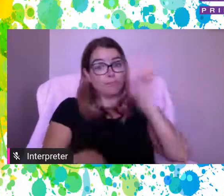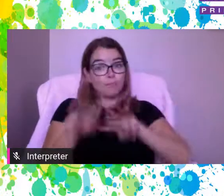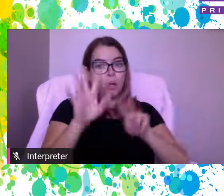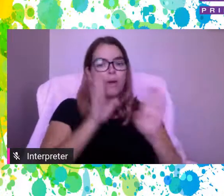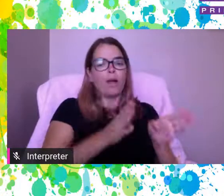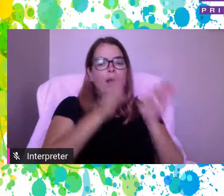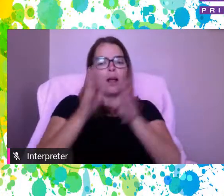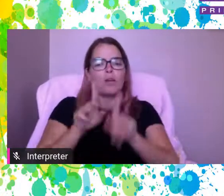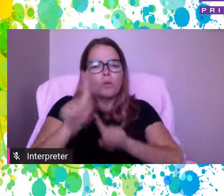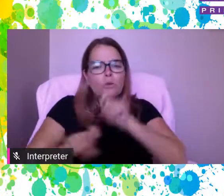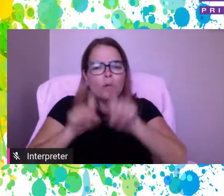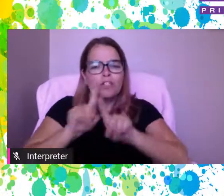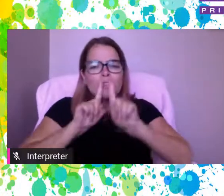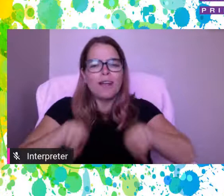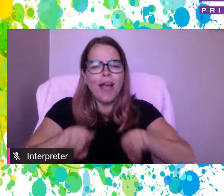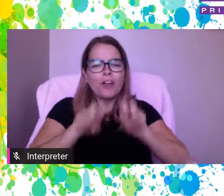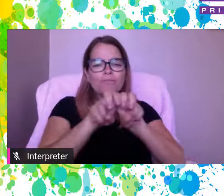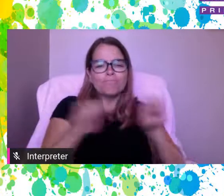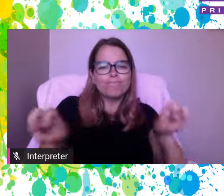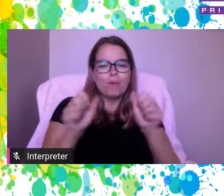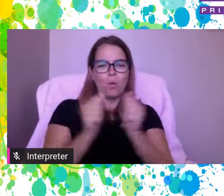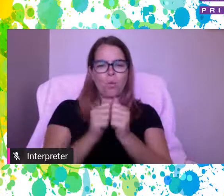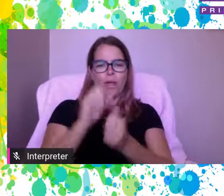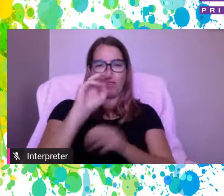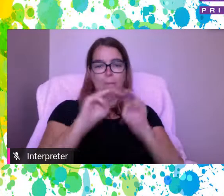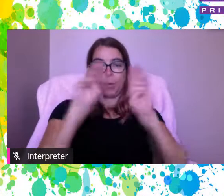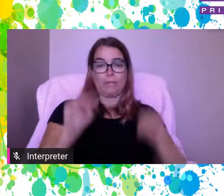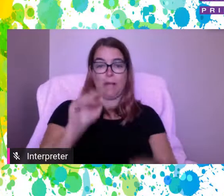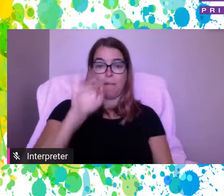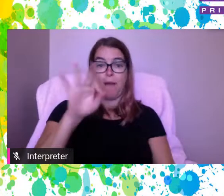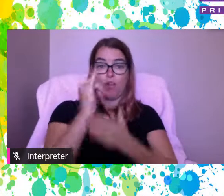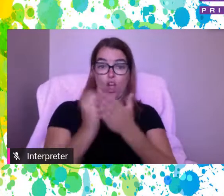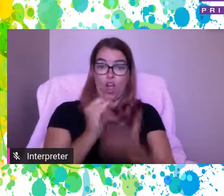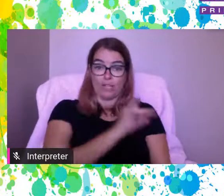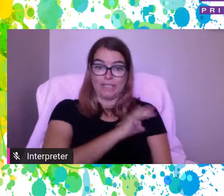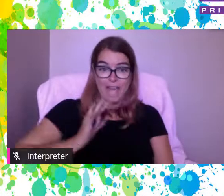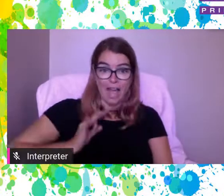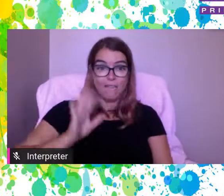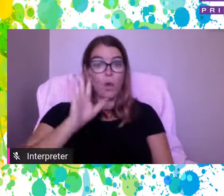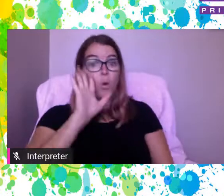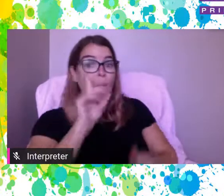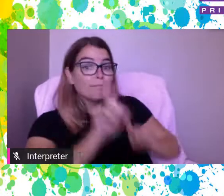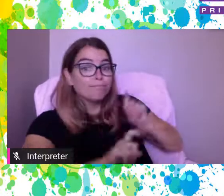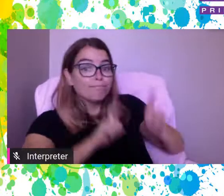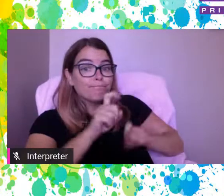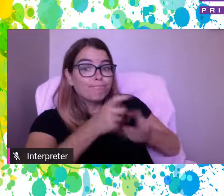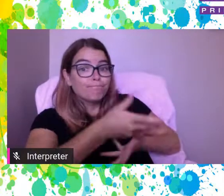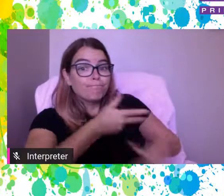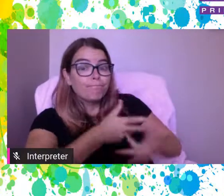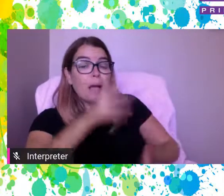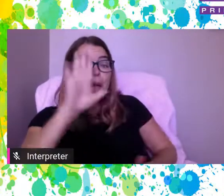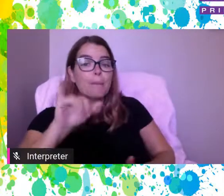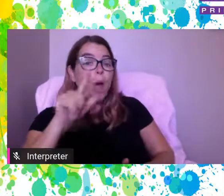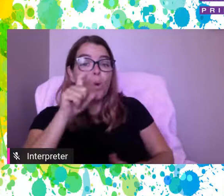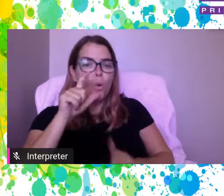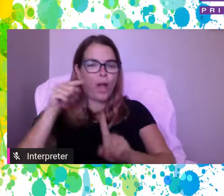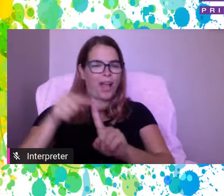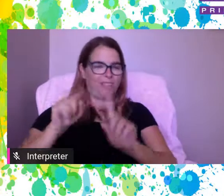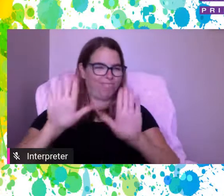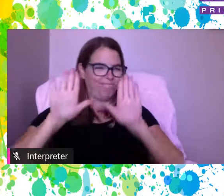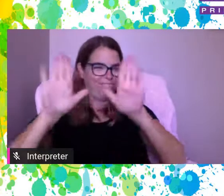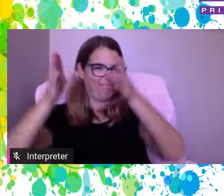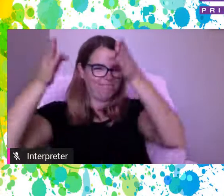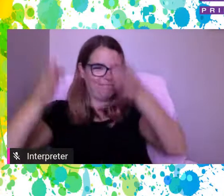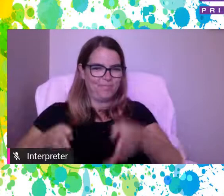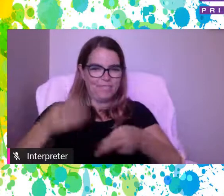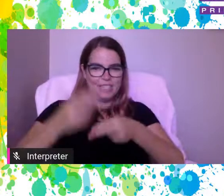staff that will be moderated by the incredible and wonderful Larry Baza. And so we are gonna get started